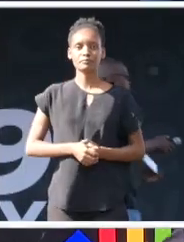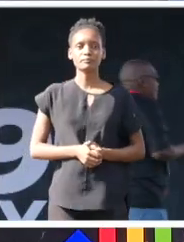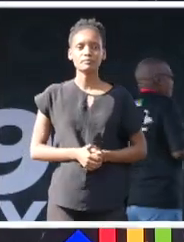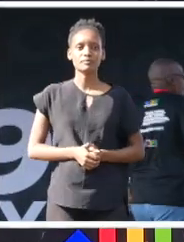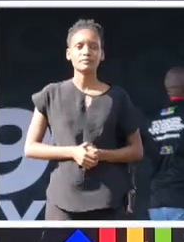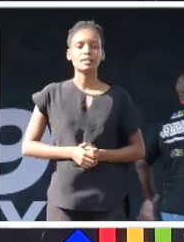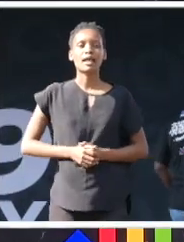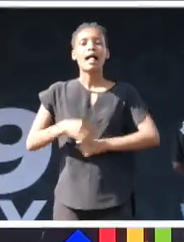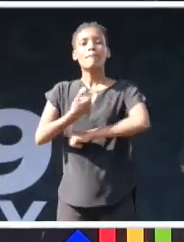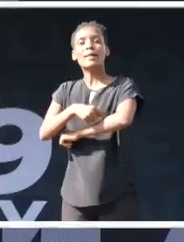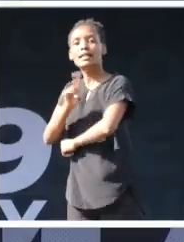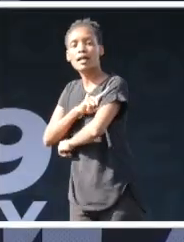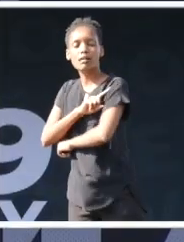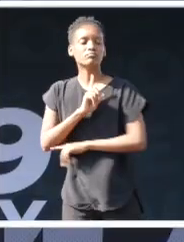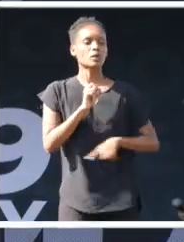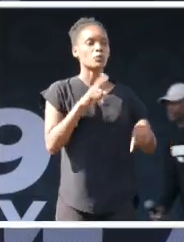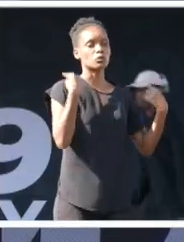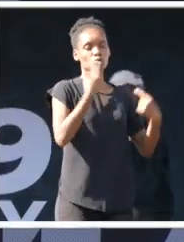Amanda!